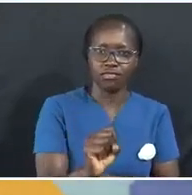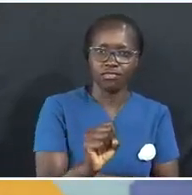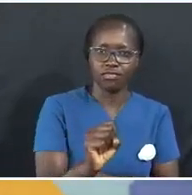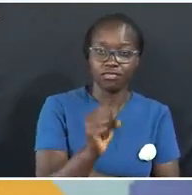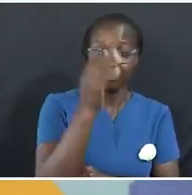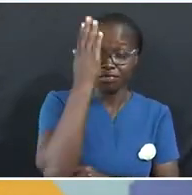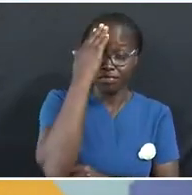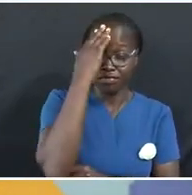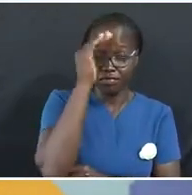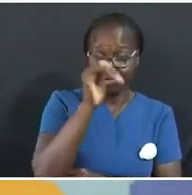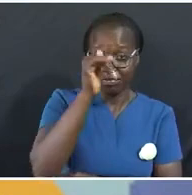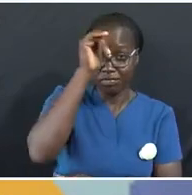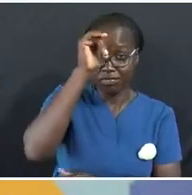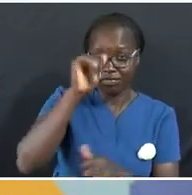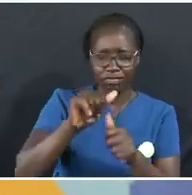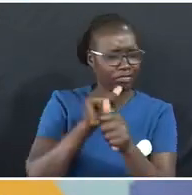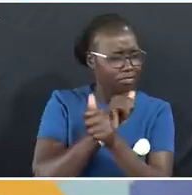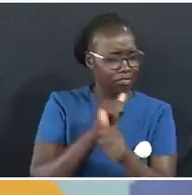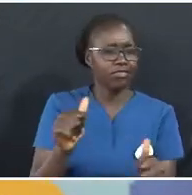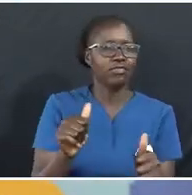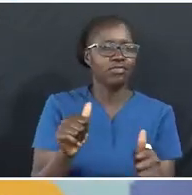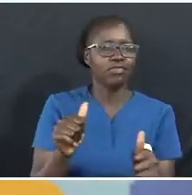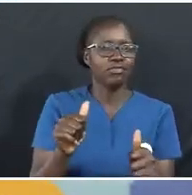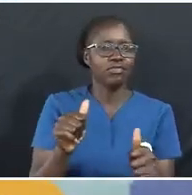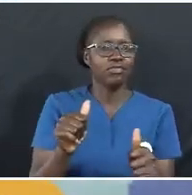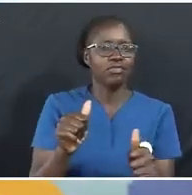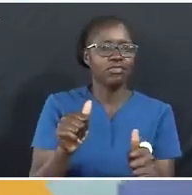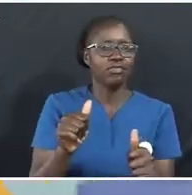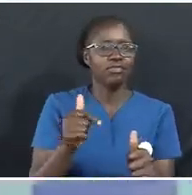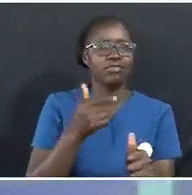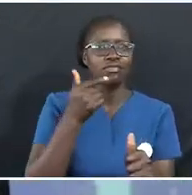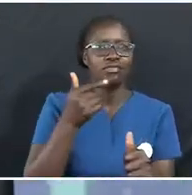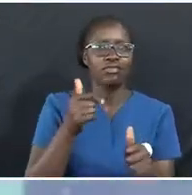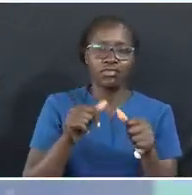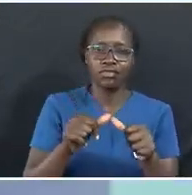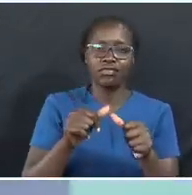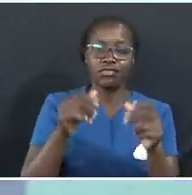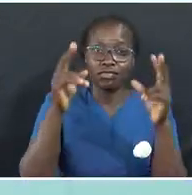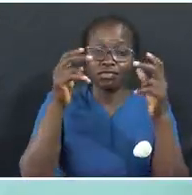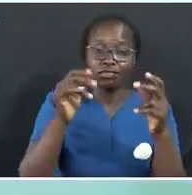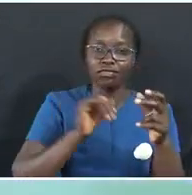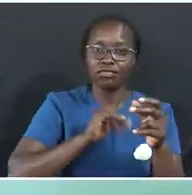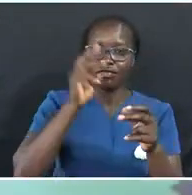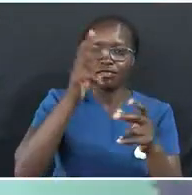2025. And I know you remember it very well. What is the theme, our quinquennial theme?